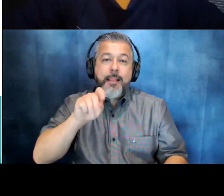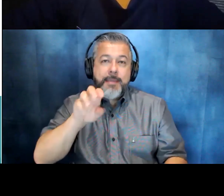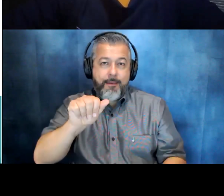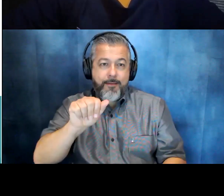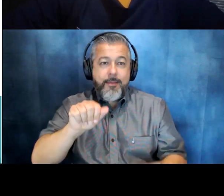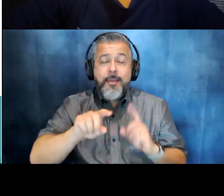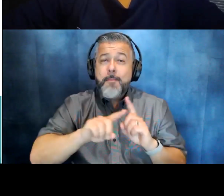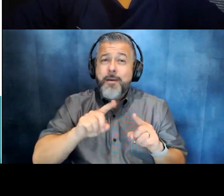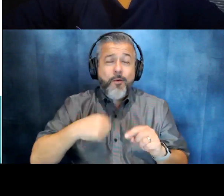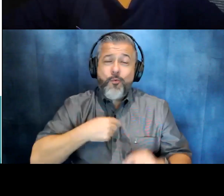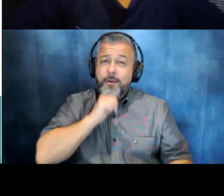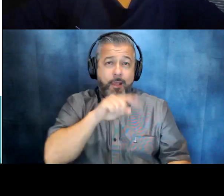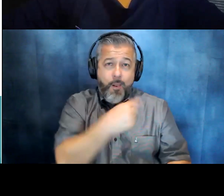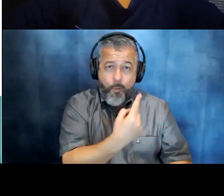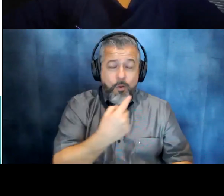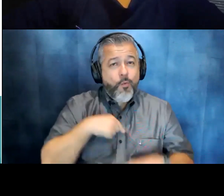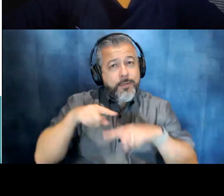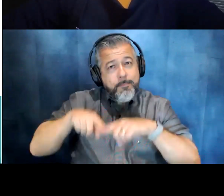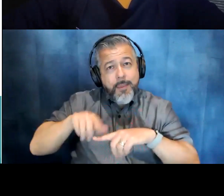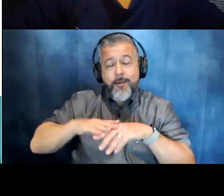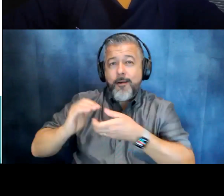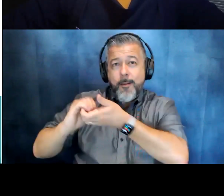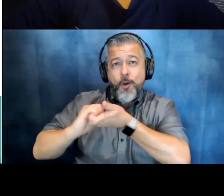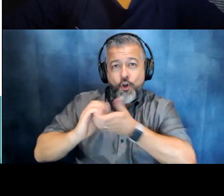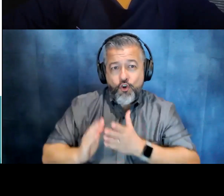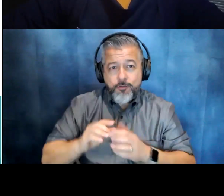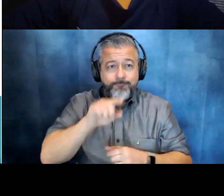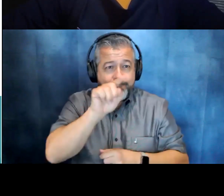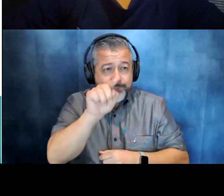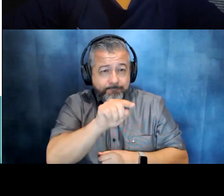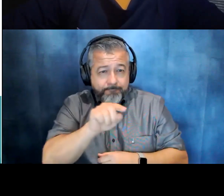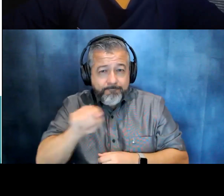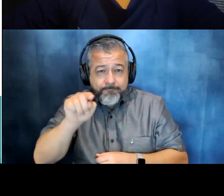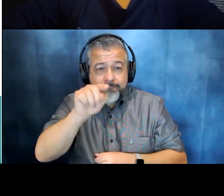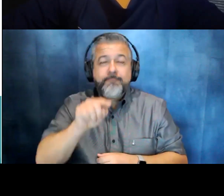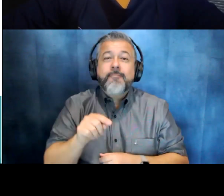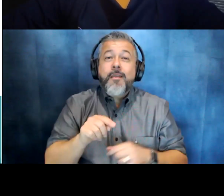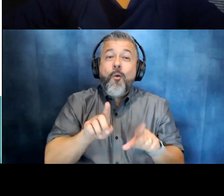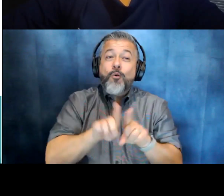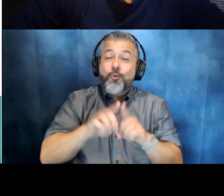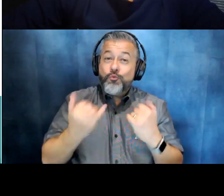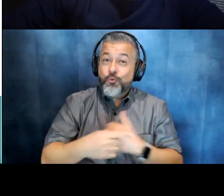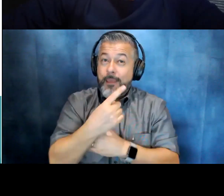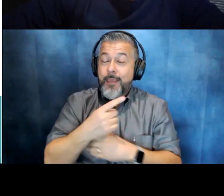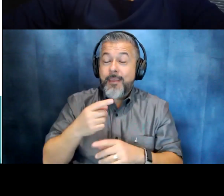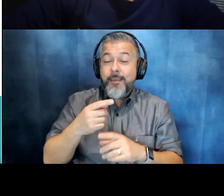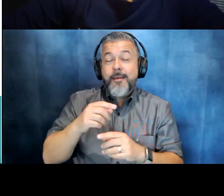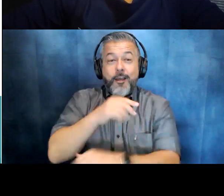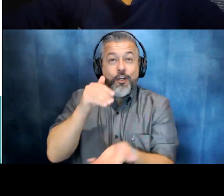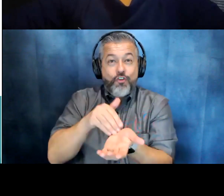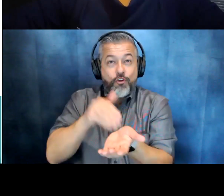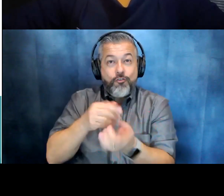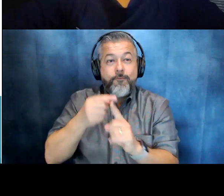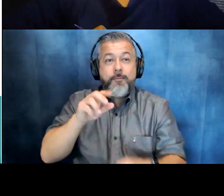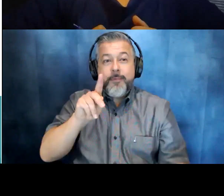partners. And I think today is particularly important as we are joined by a physician with Kaiser Permanente, and they have been our